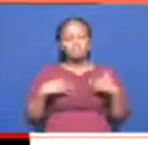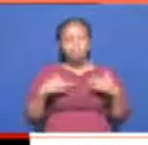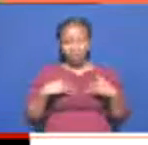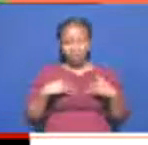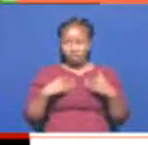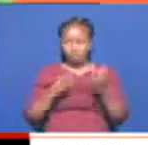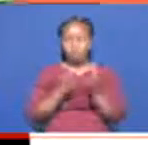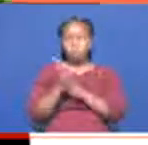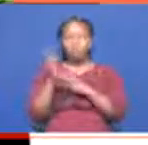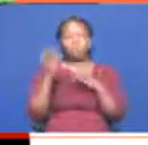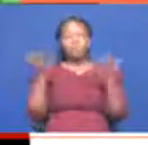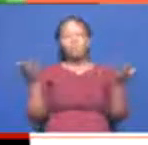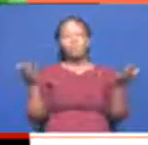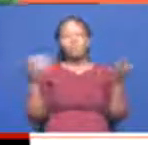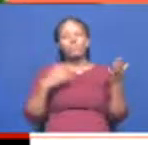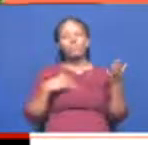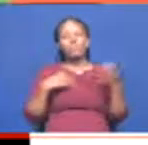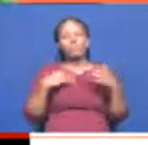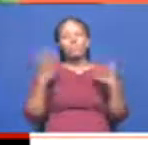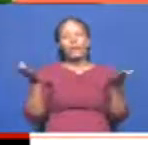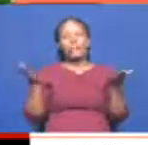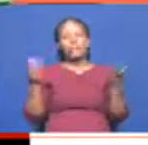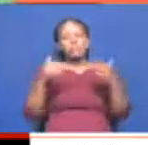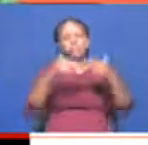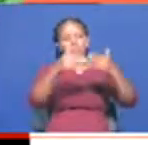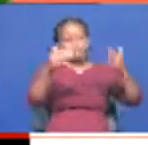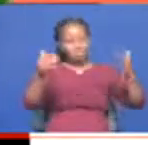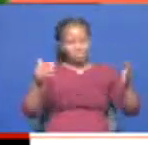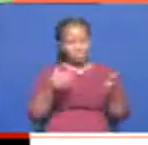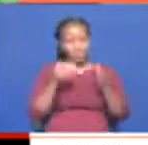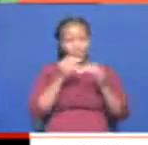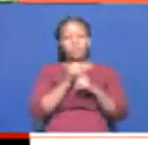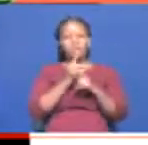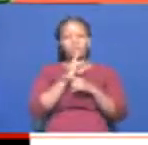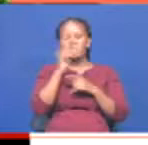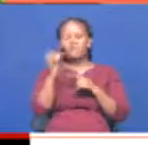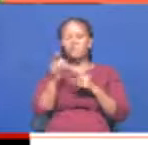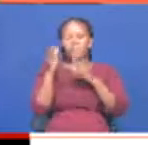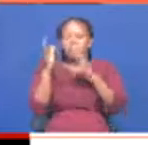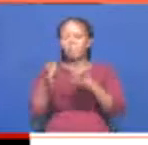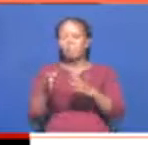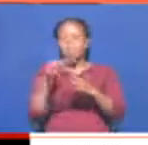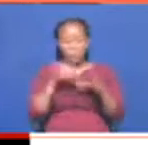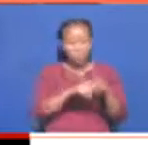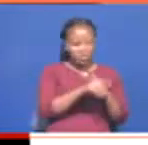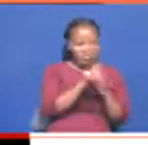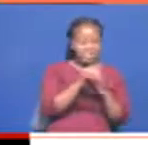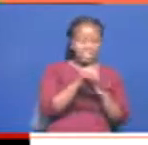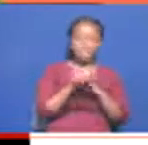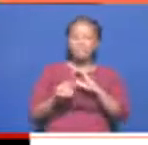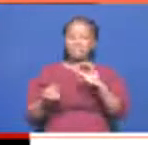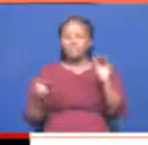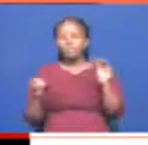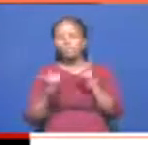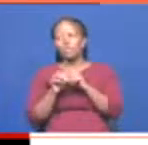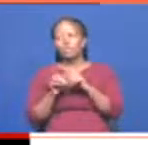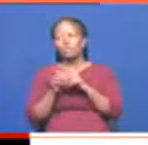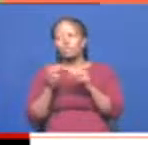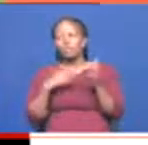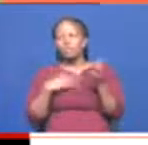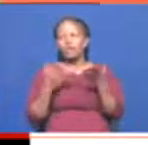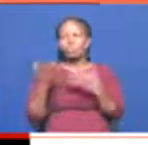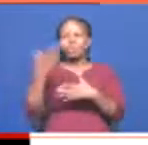putting fences around it to ensure nobody can enter that site and find construction going